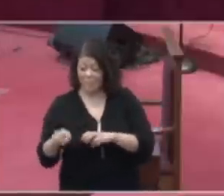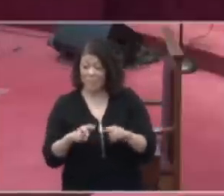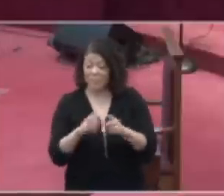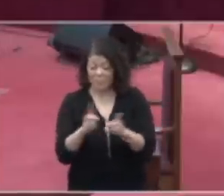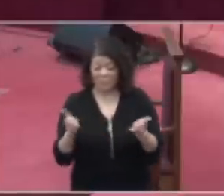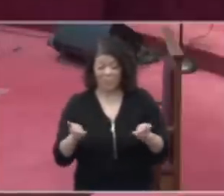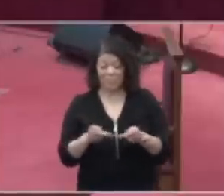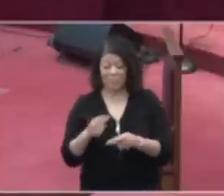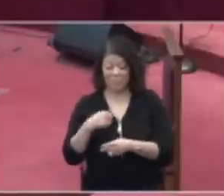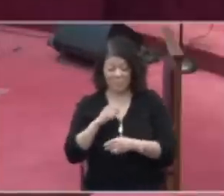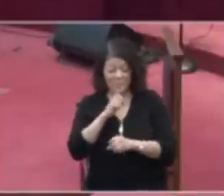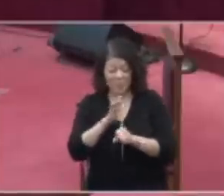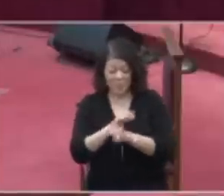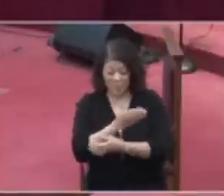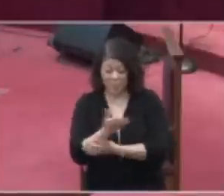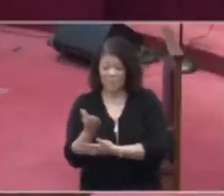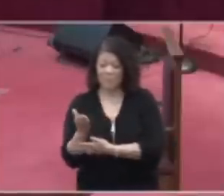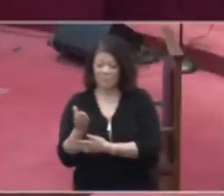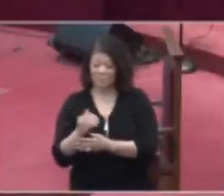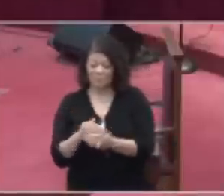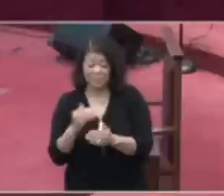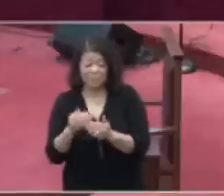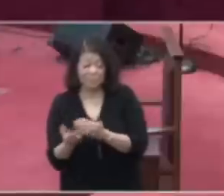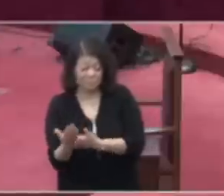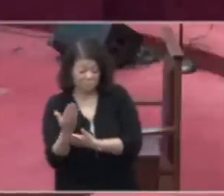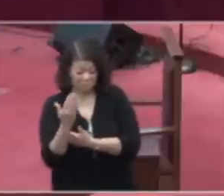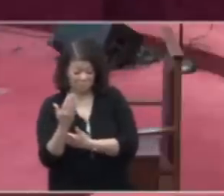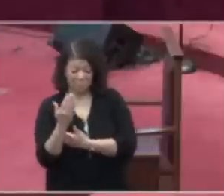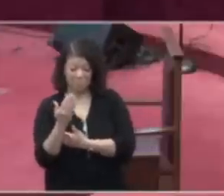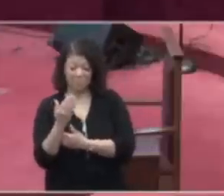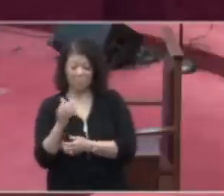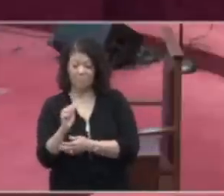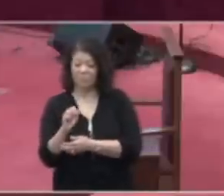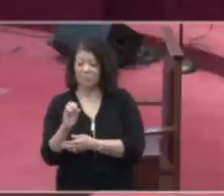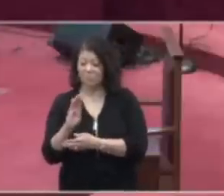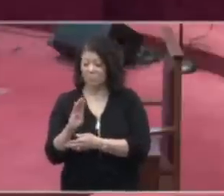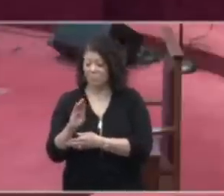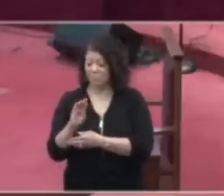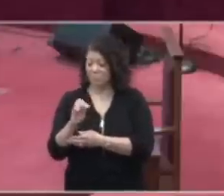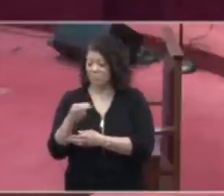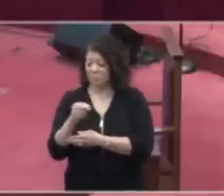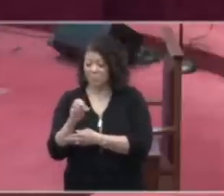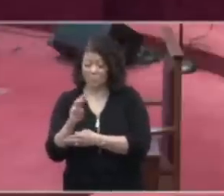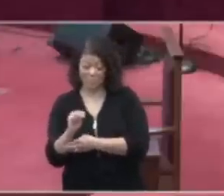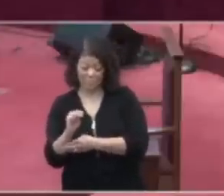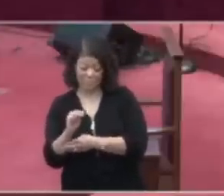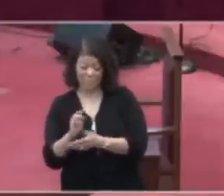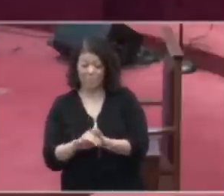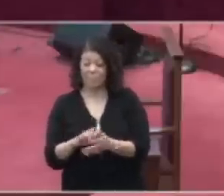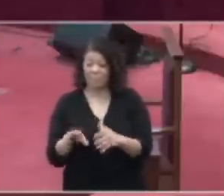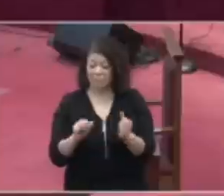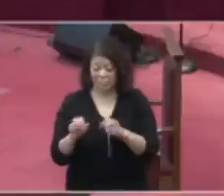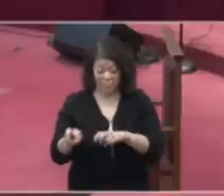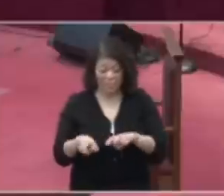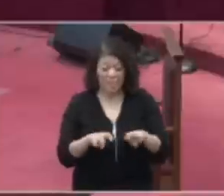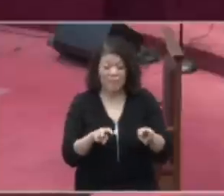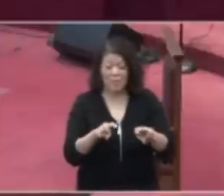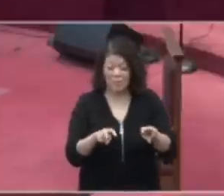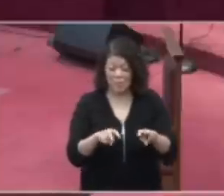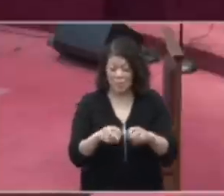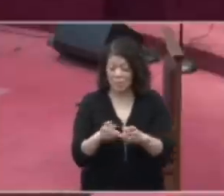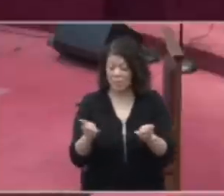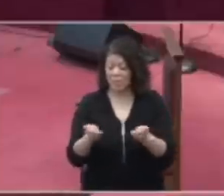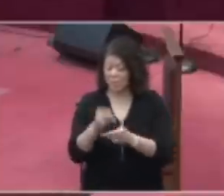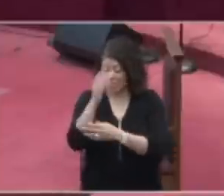does the next verse say? And the next morning, Abraham gathered and went his way to the Ur of the Chaldees,